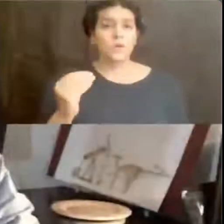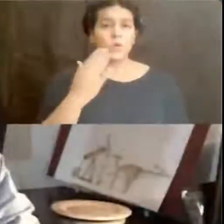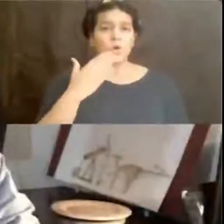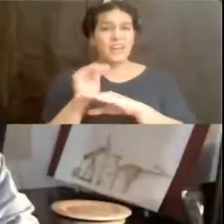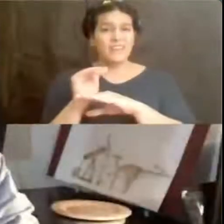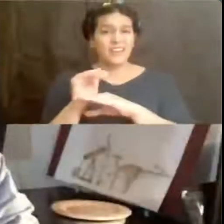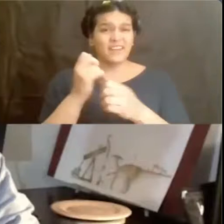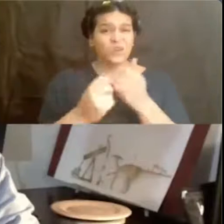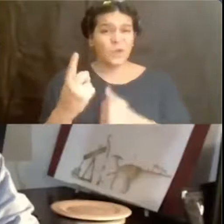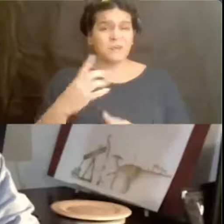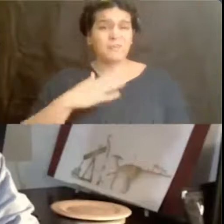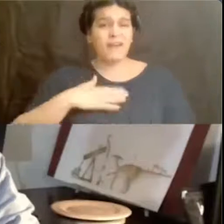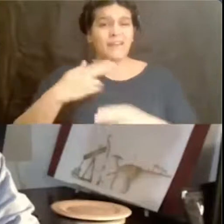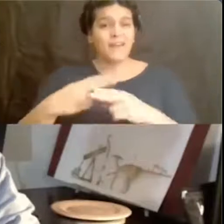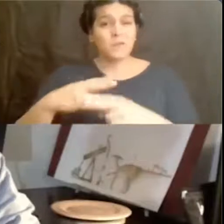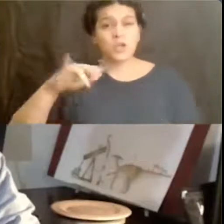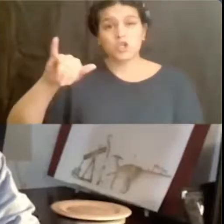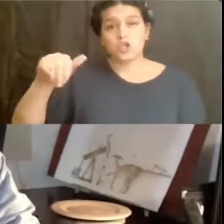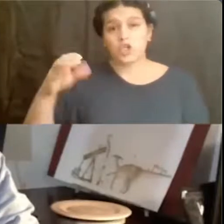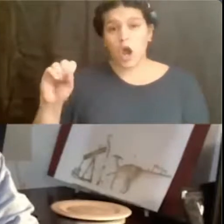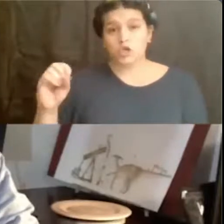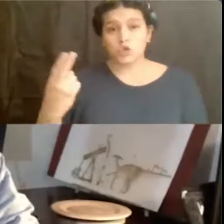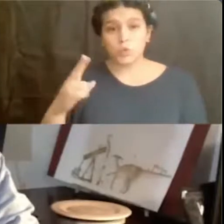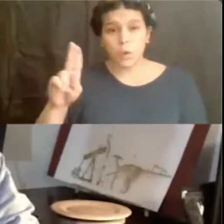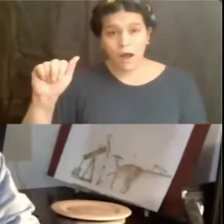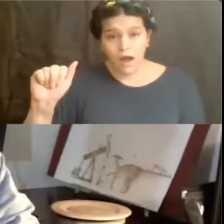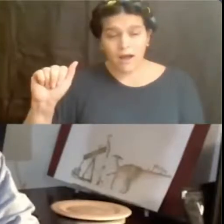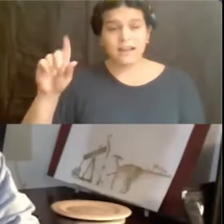My name is Joshua Dixon.